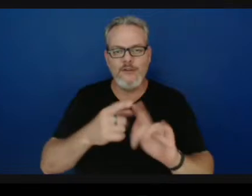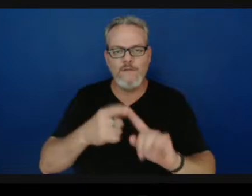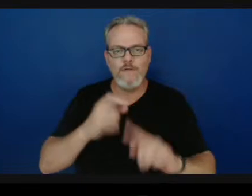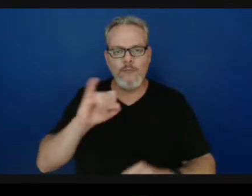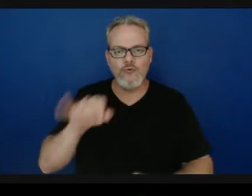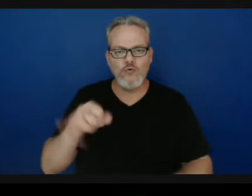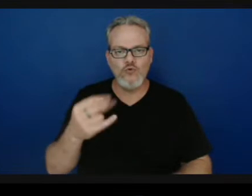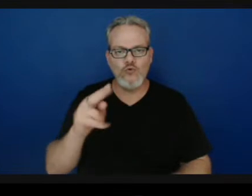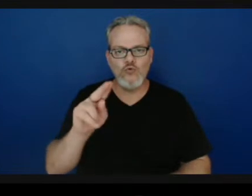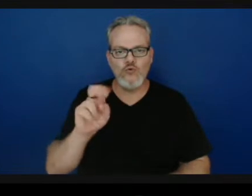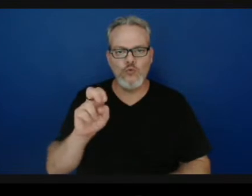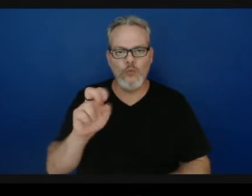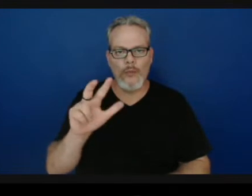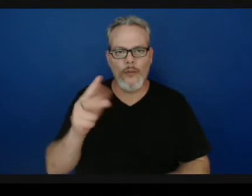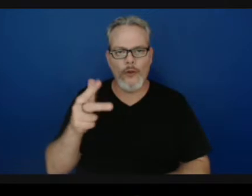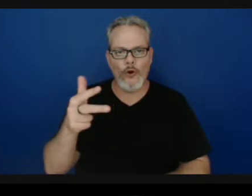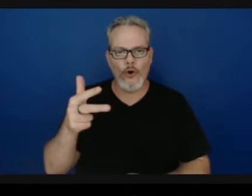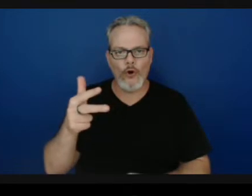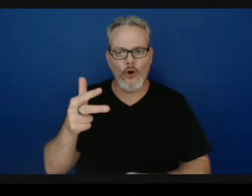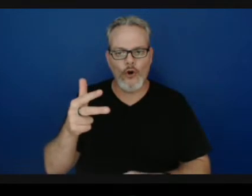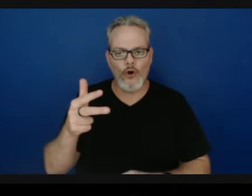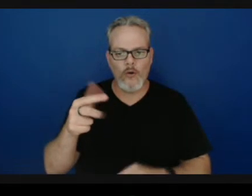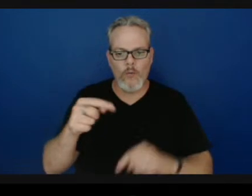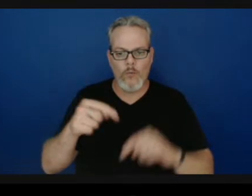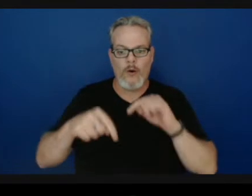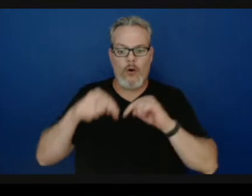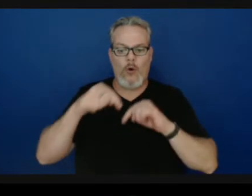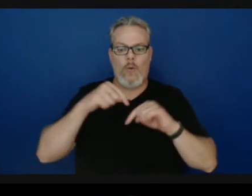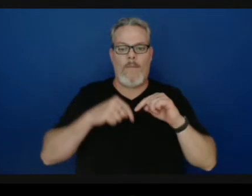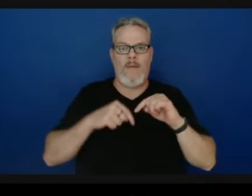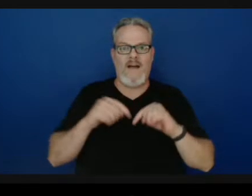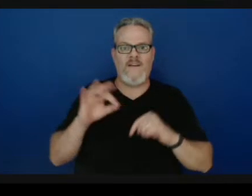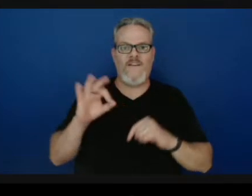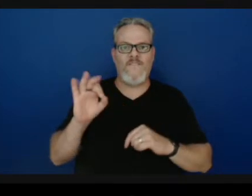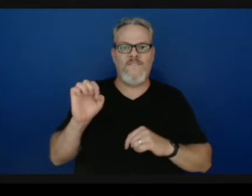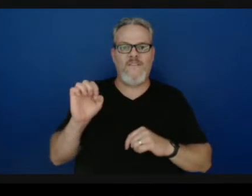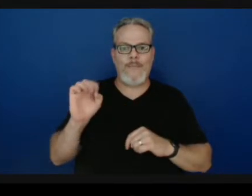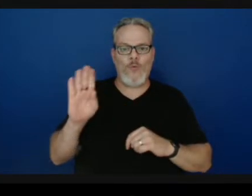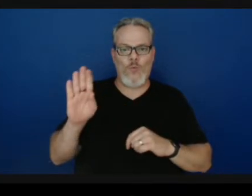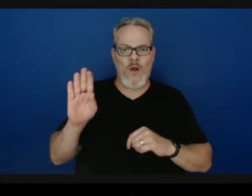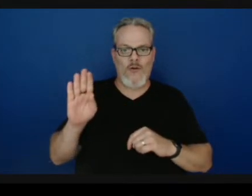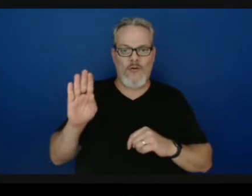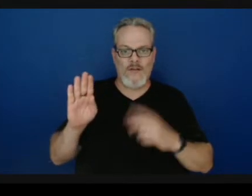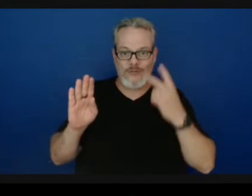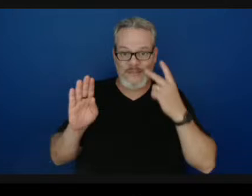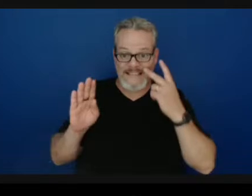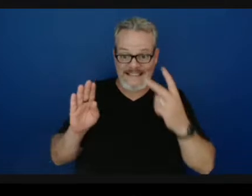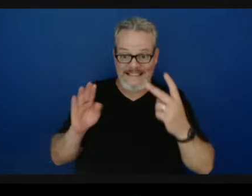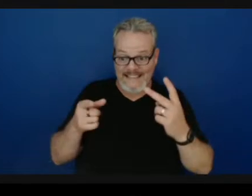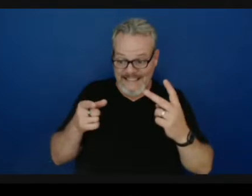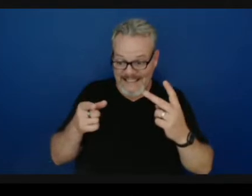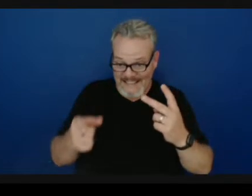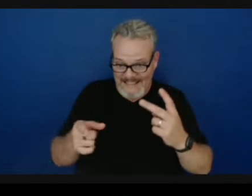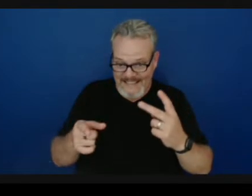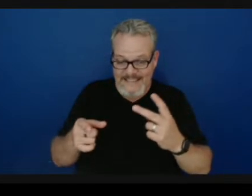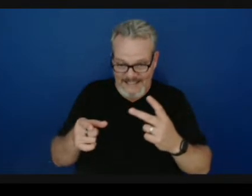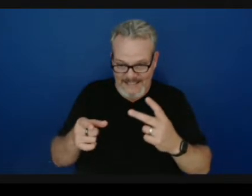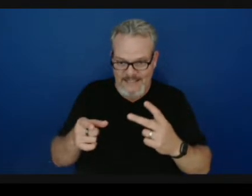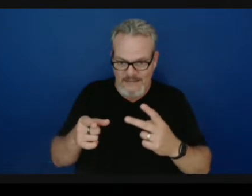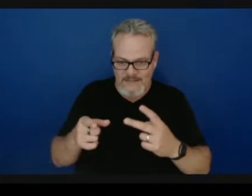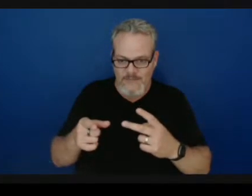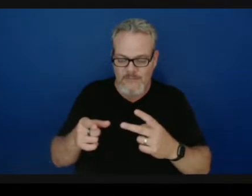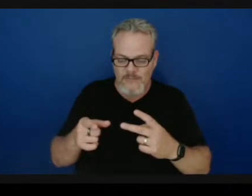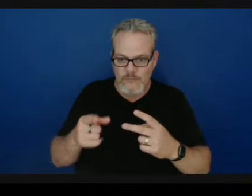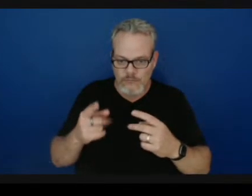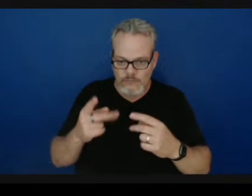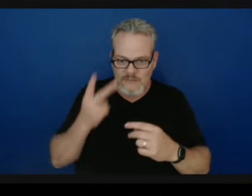go all the way back here to this image from February, which actually captures that intrusion that occurred at the end of January